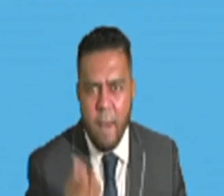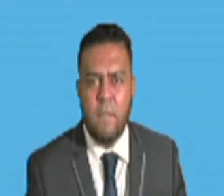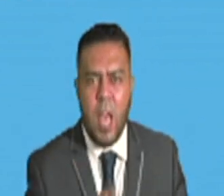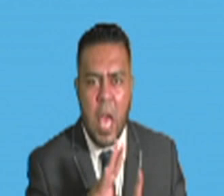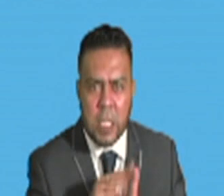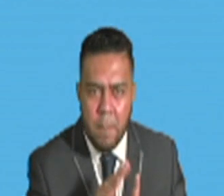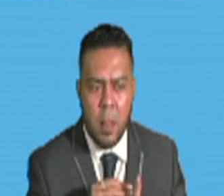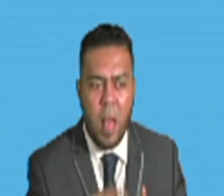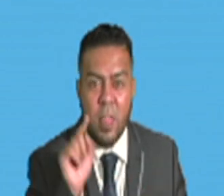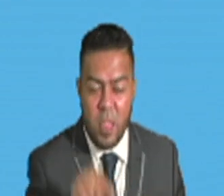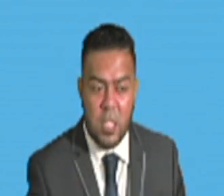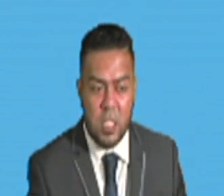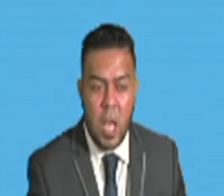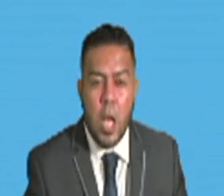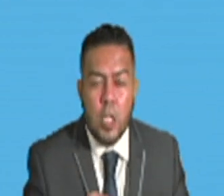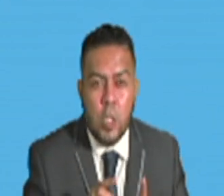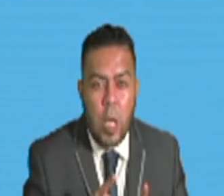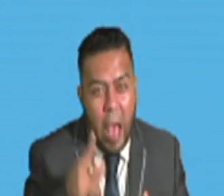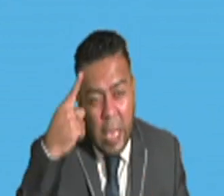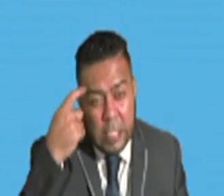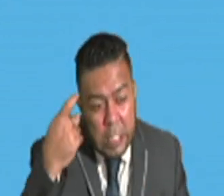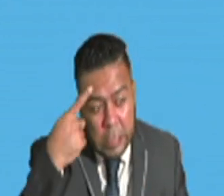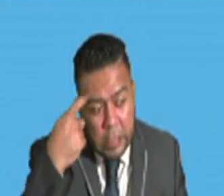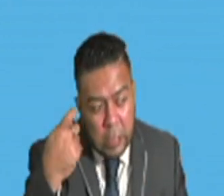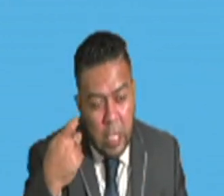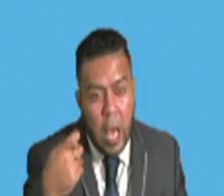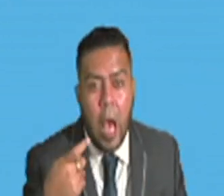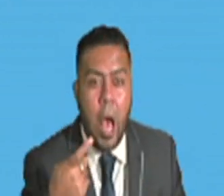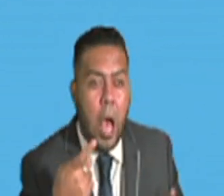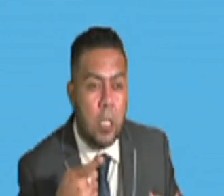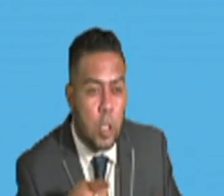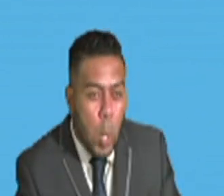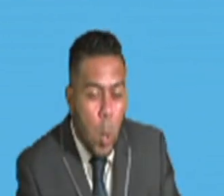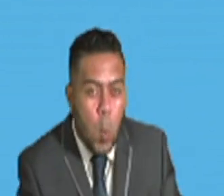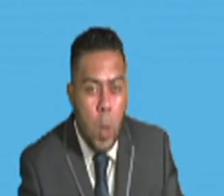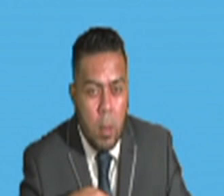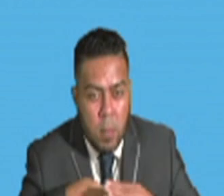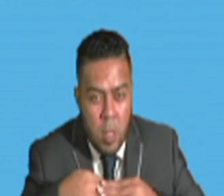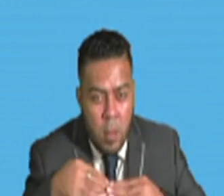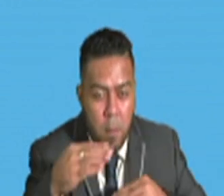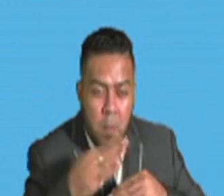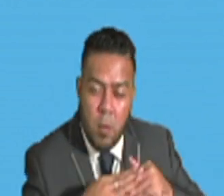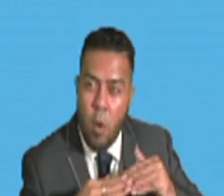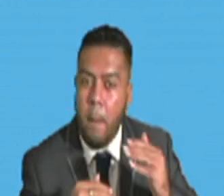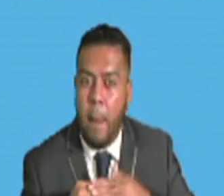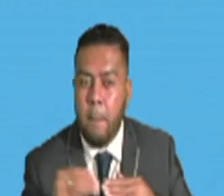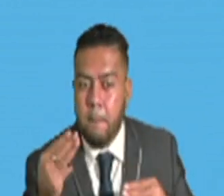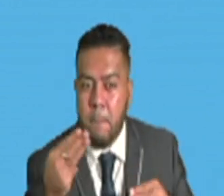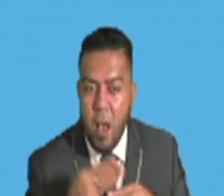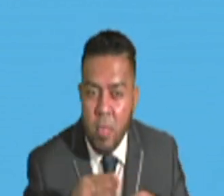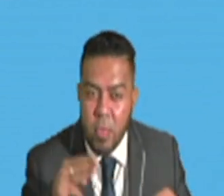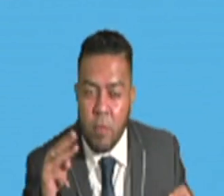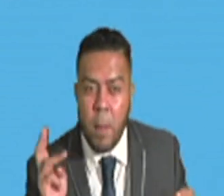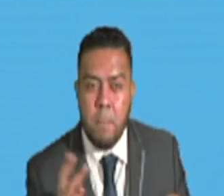these prejudices are slowly built upon year after year, month after month, day